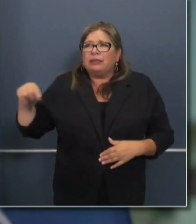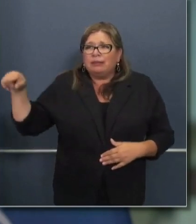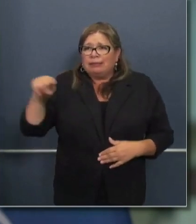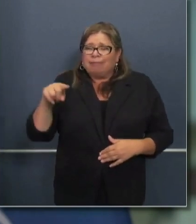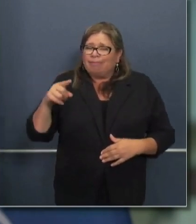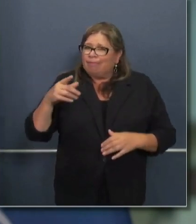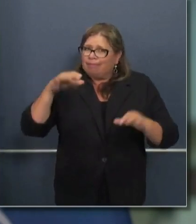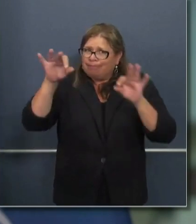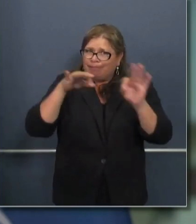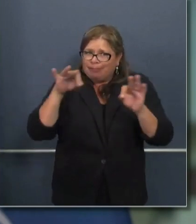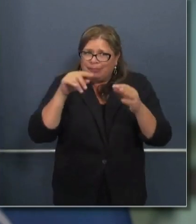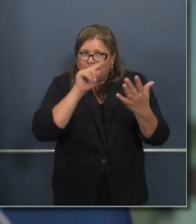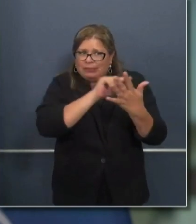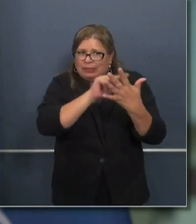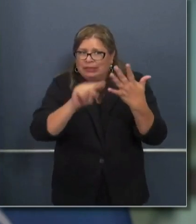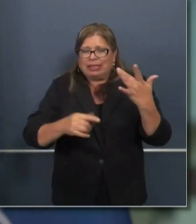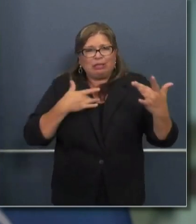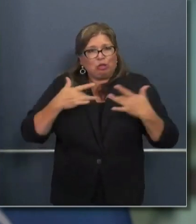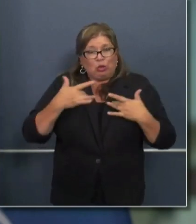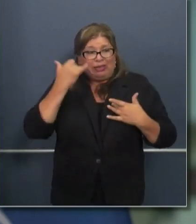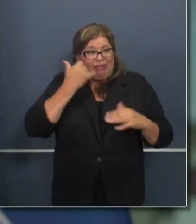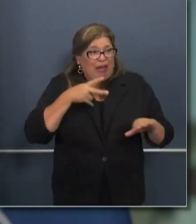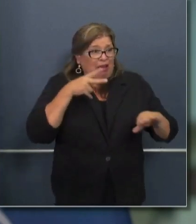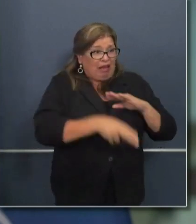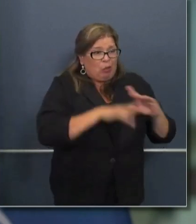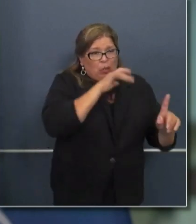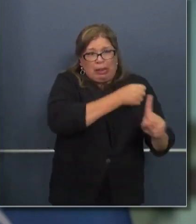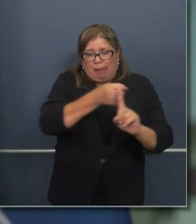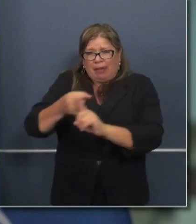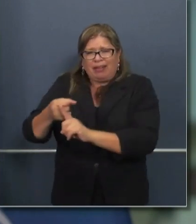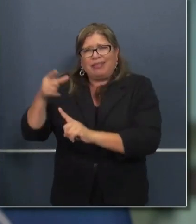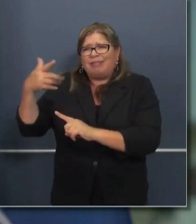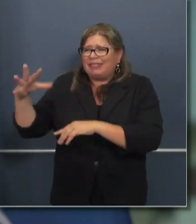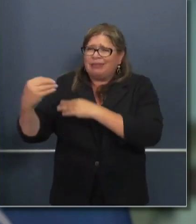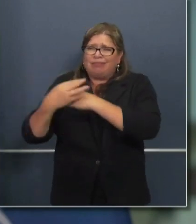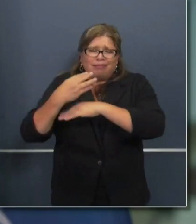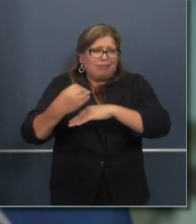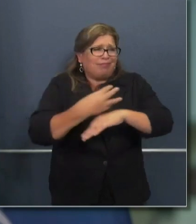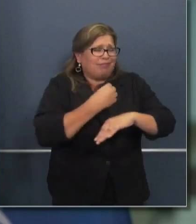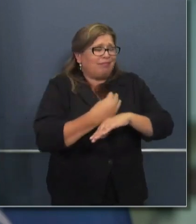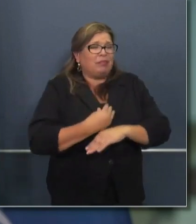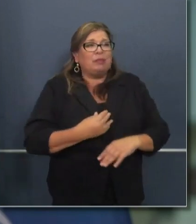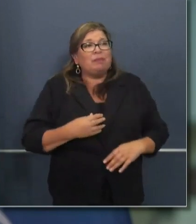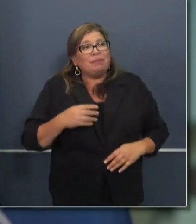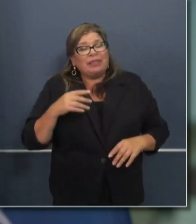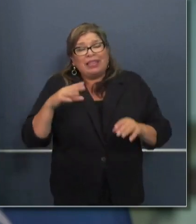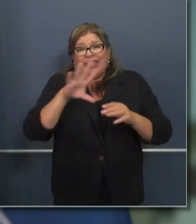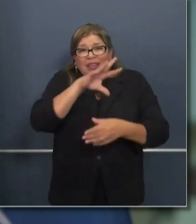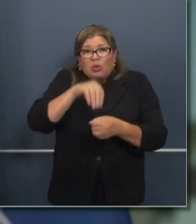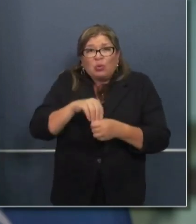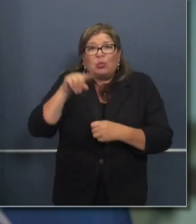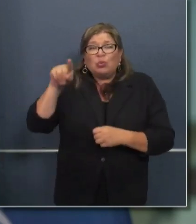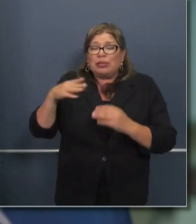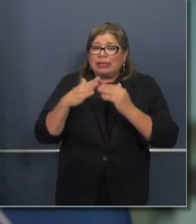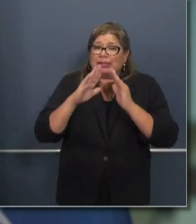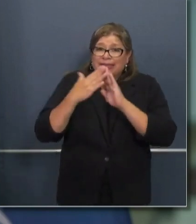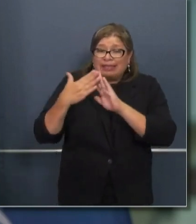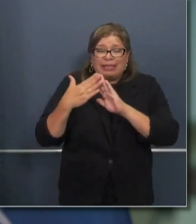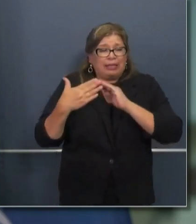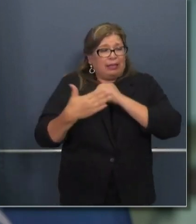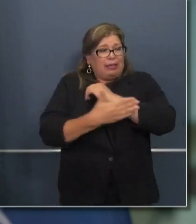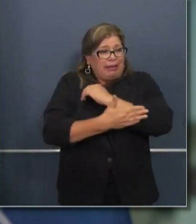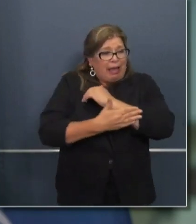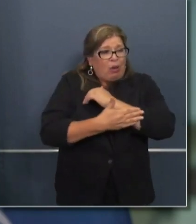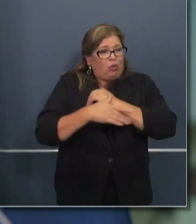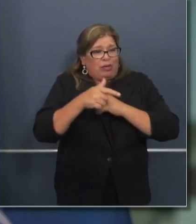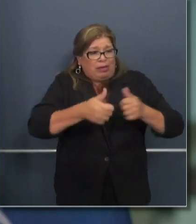their concerns about prospective cuts. I want to thank city and county leaders in particular for their guidance, their